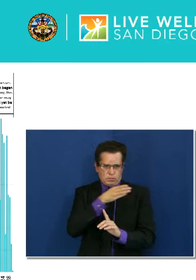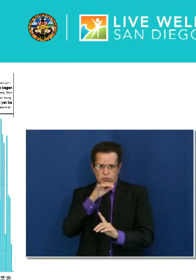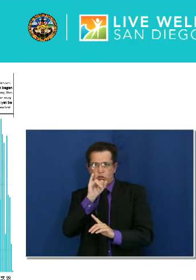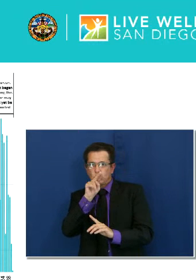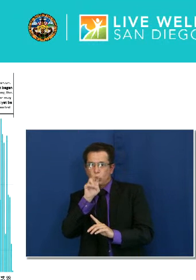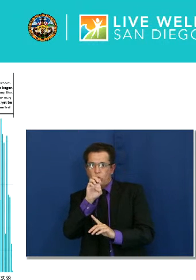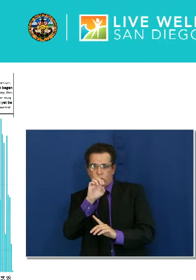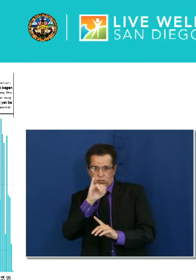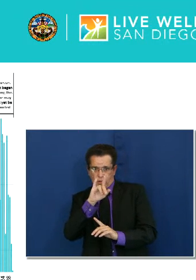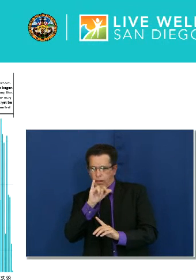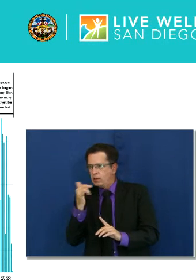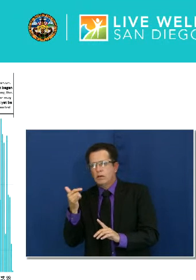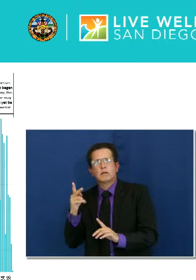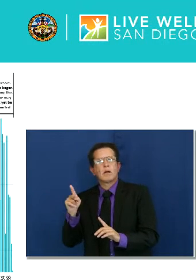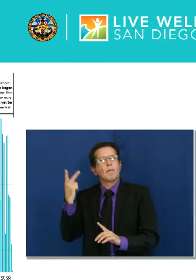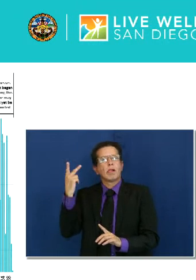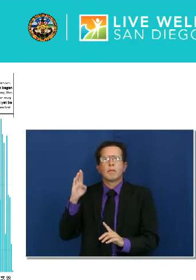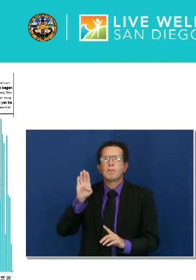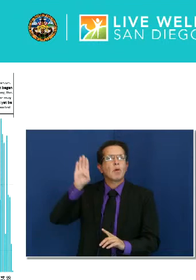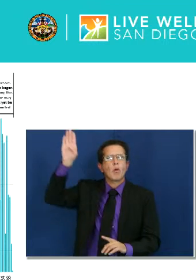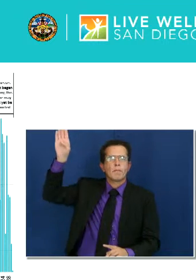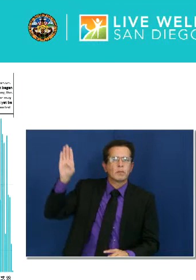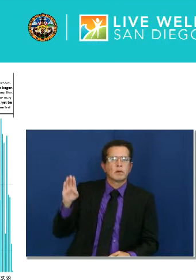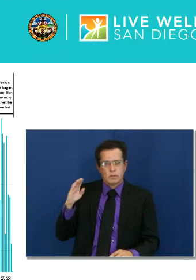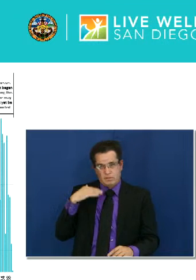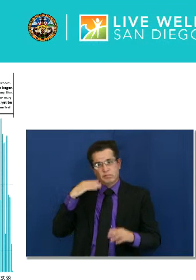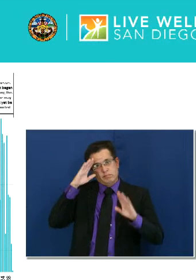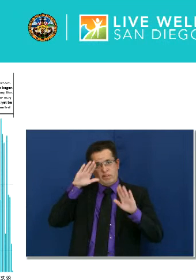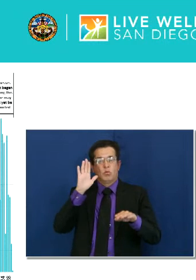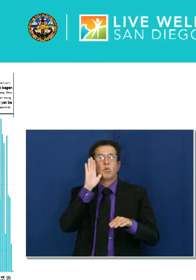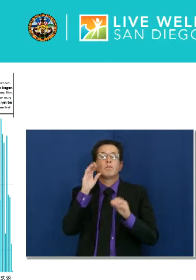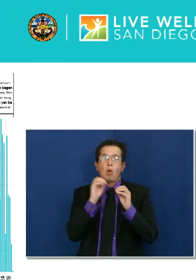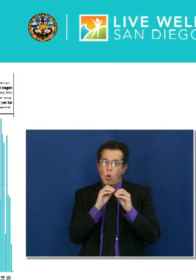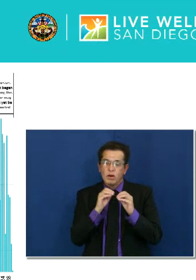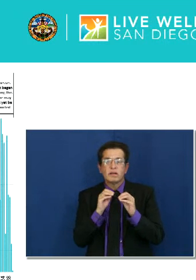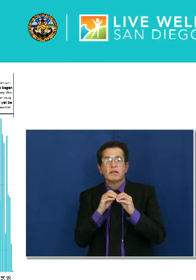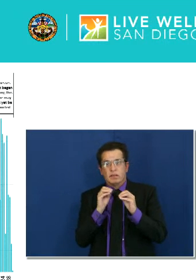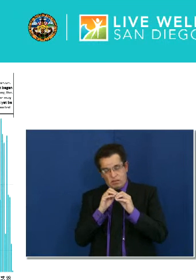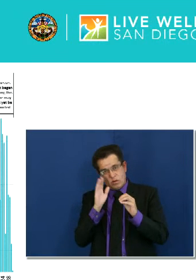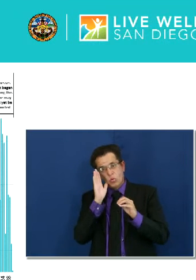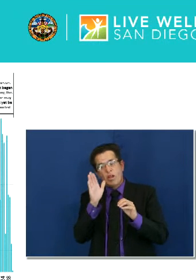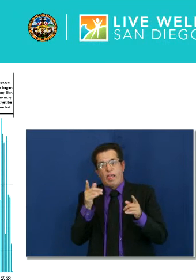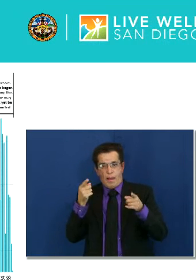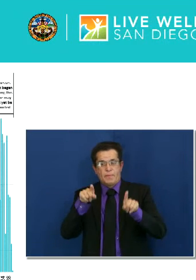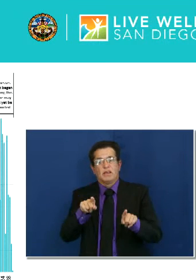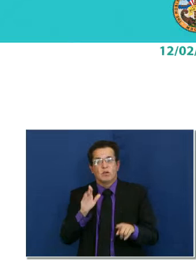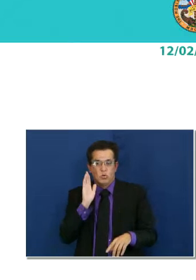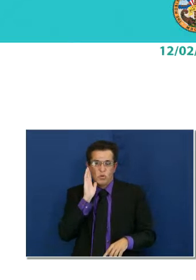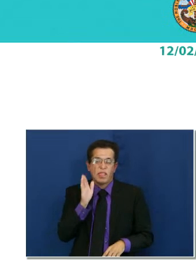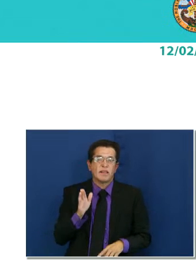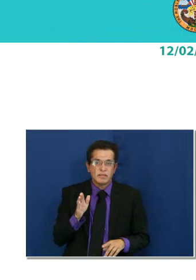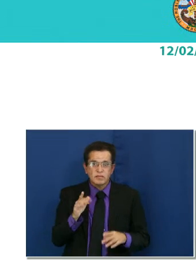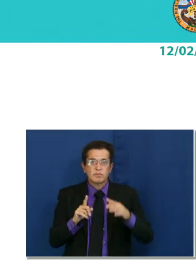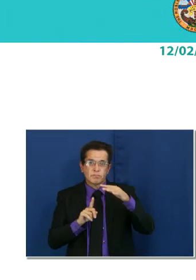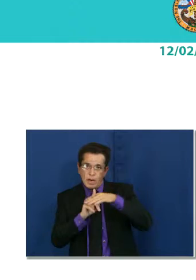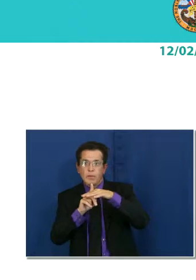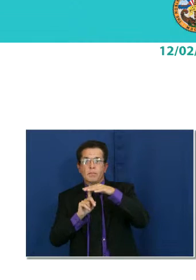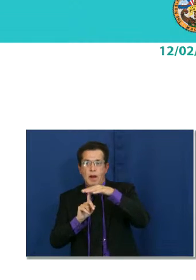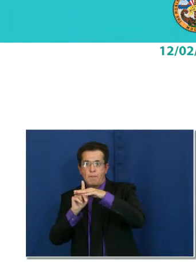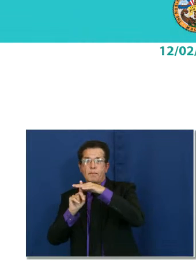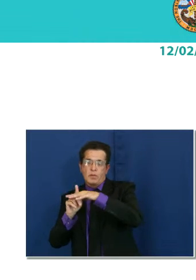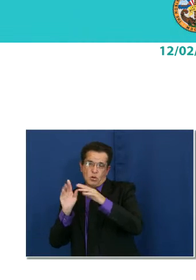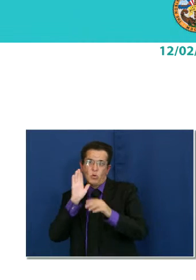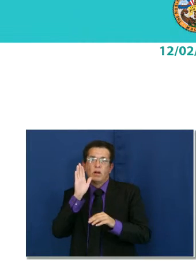June, early July. So we anticipate more cases will occur. Now, today's count in the next